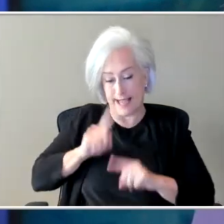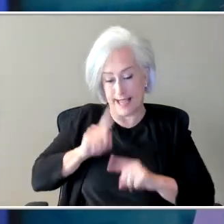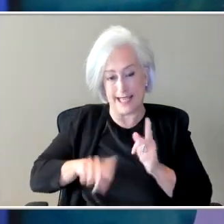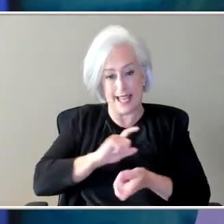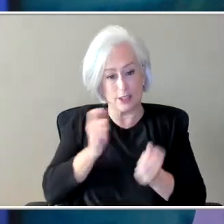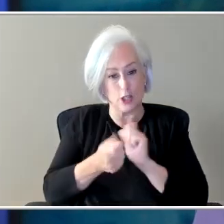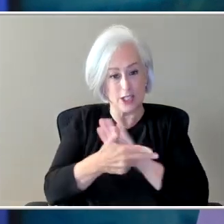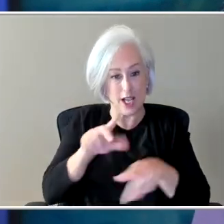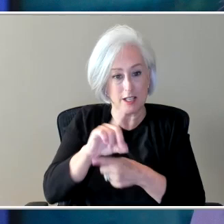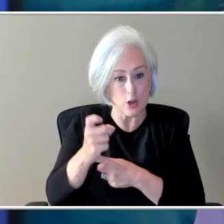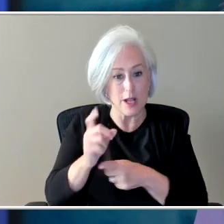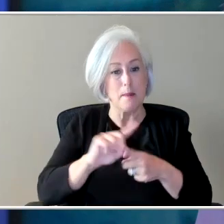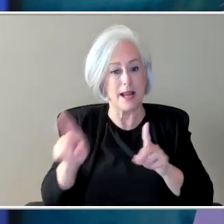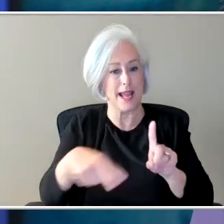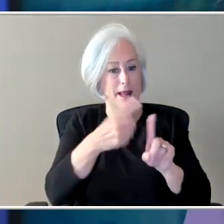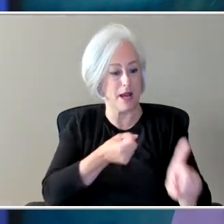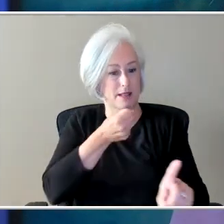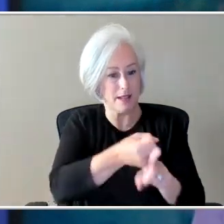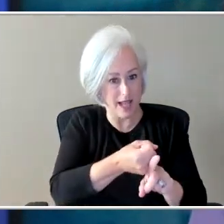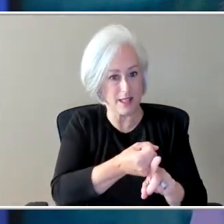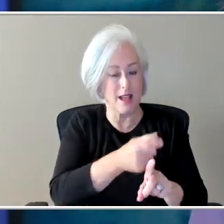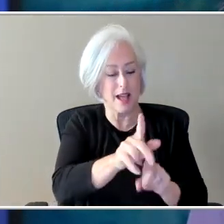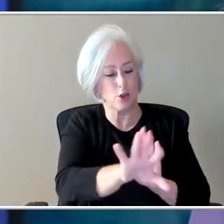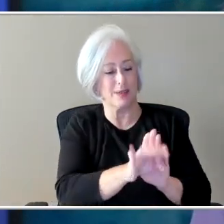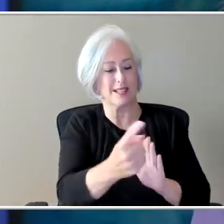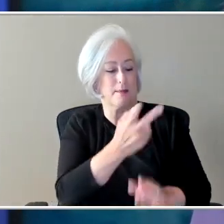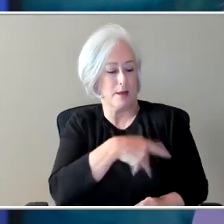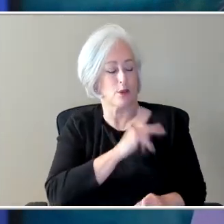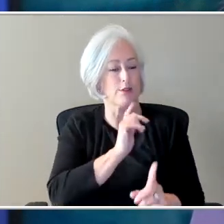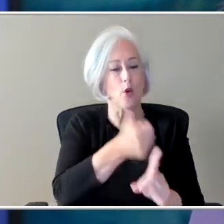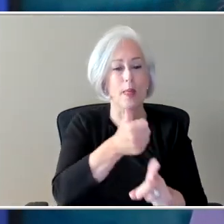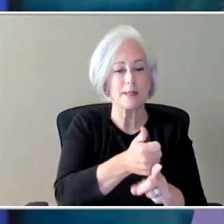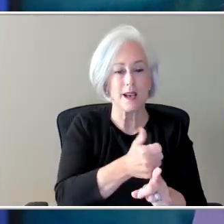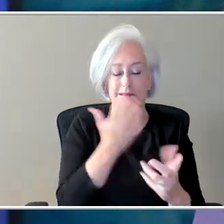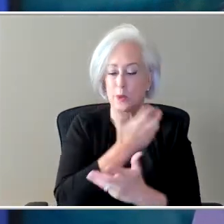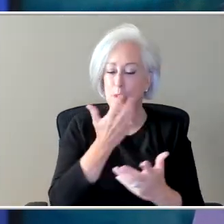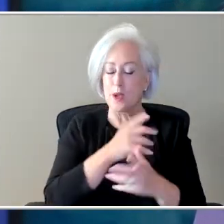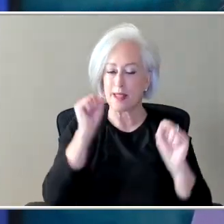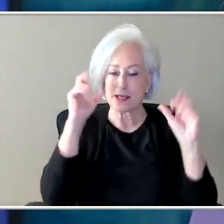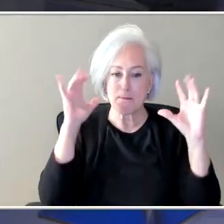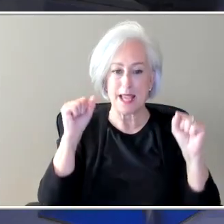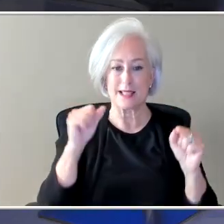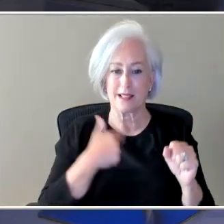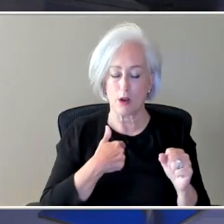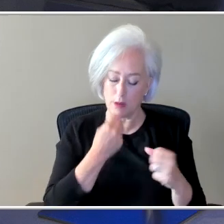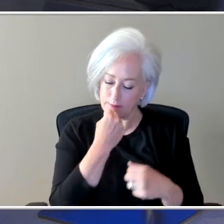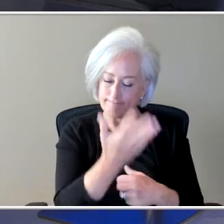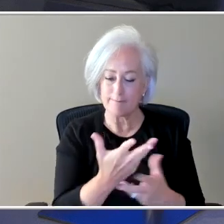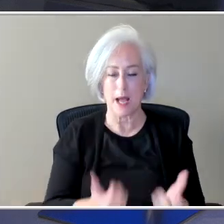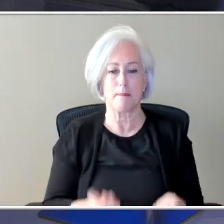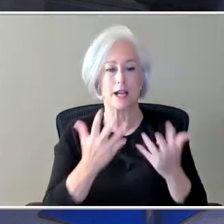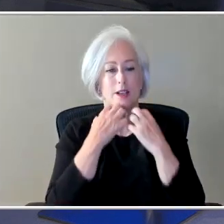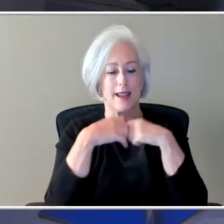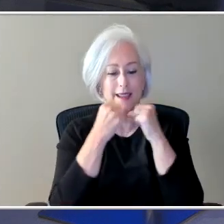finally got a decision or they got to do something personal, that's huge to me. I always want them to know how much I care. Well, and I know it's hard to be emotional